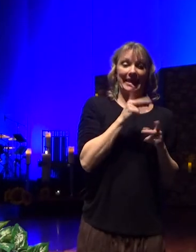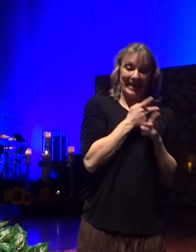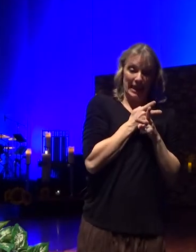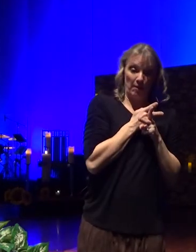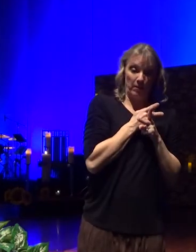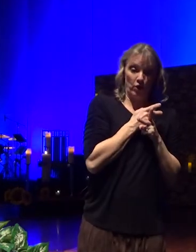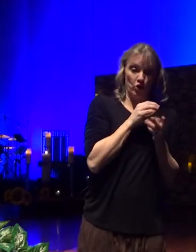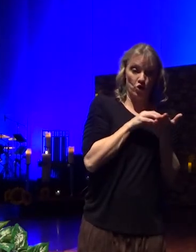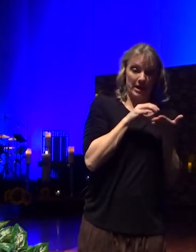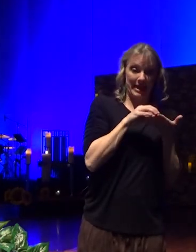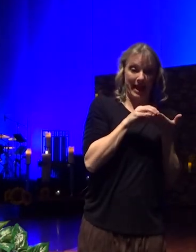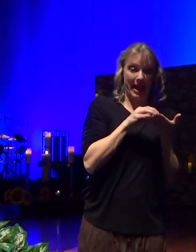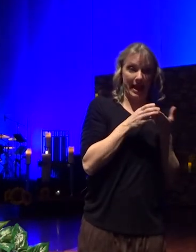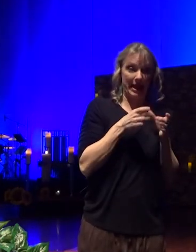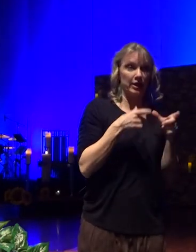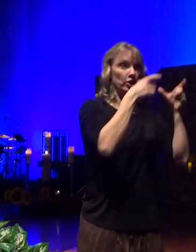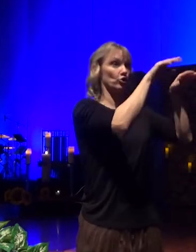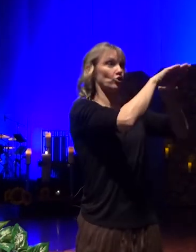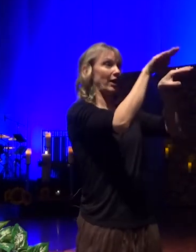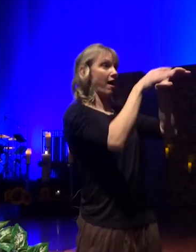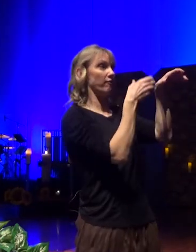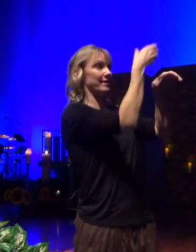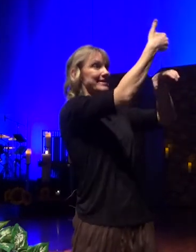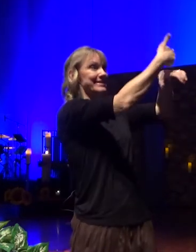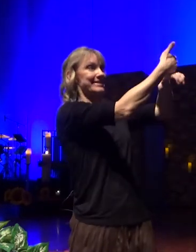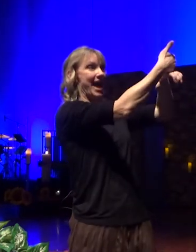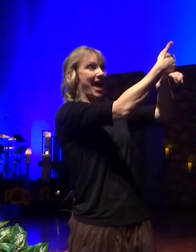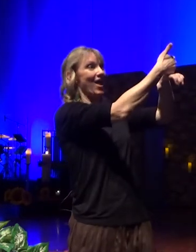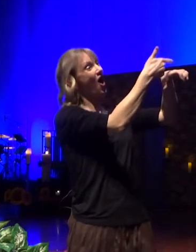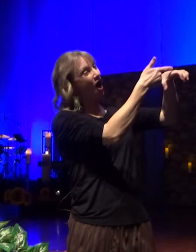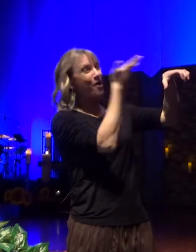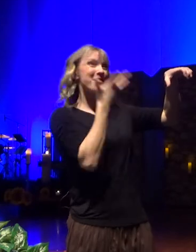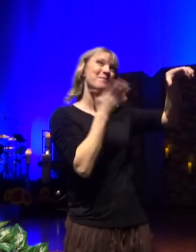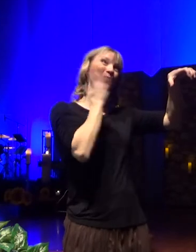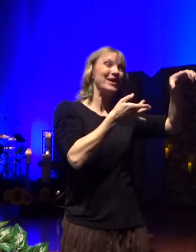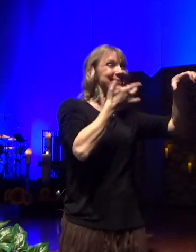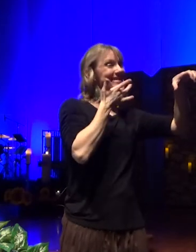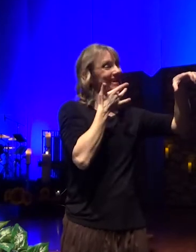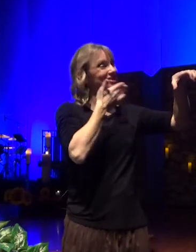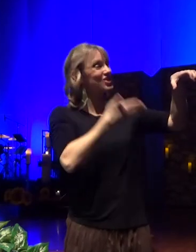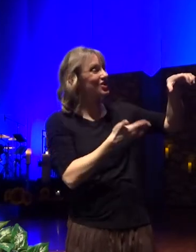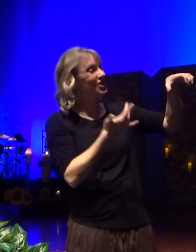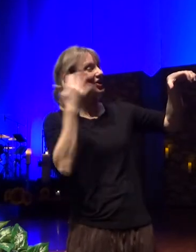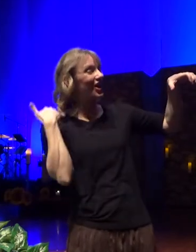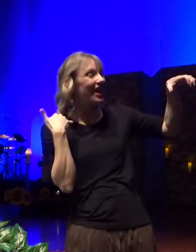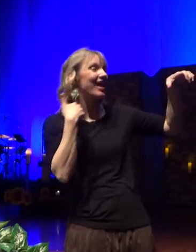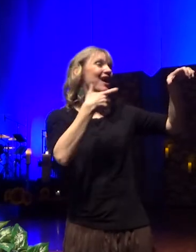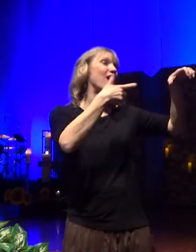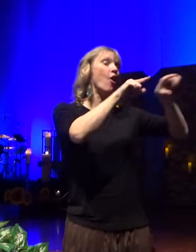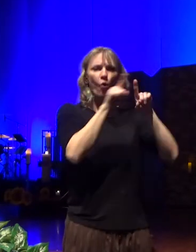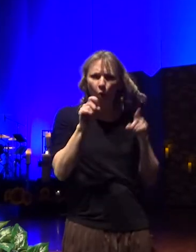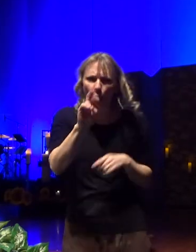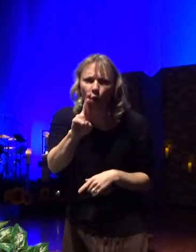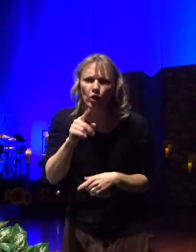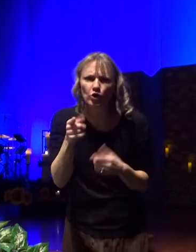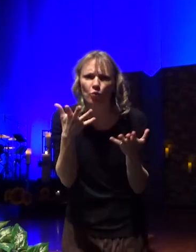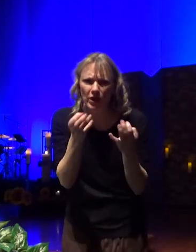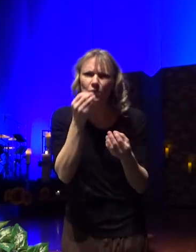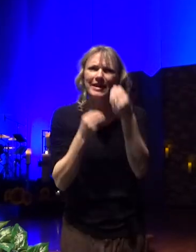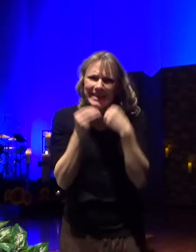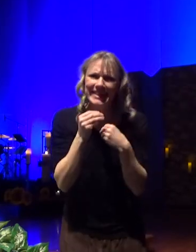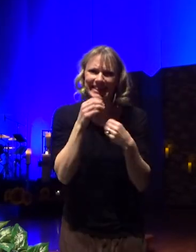cake, put it on a shelf somewhere, admire it, talk about how nice it might have tasted in the past? Or do you want to eat the